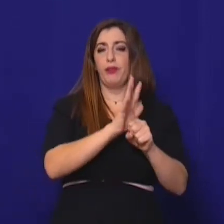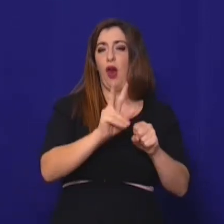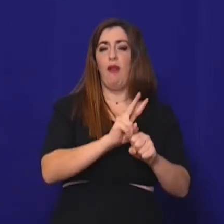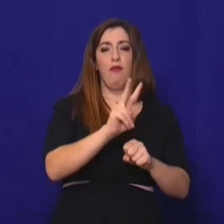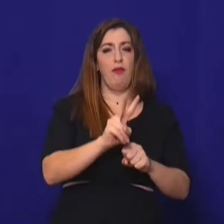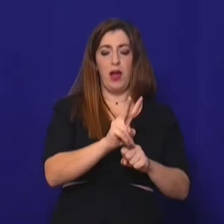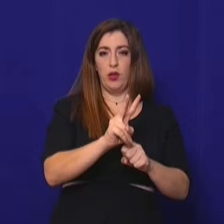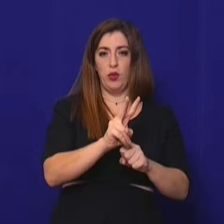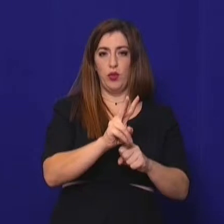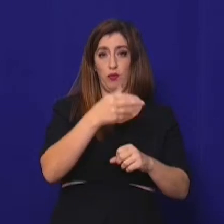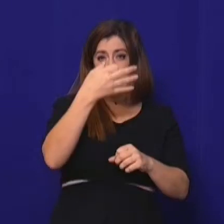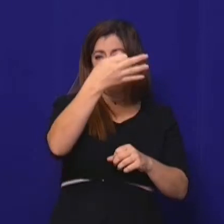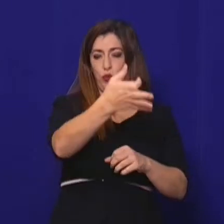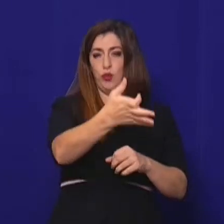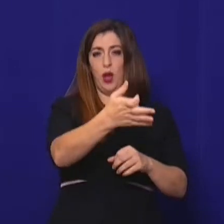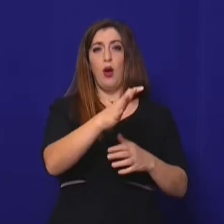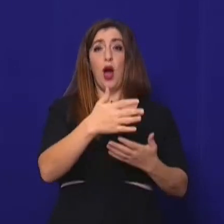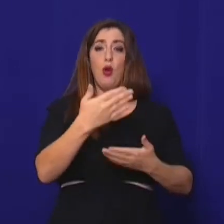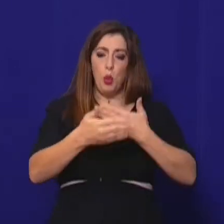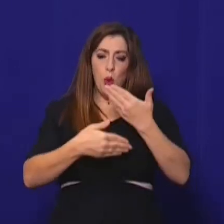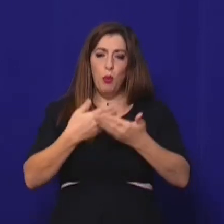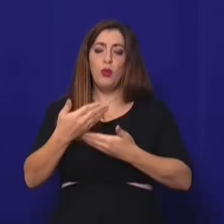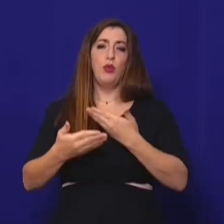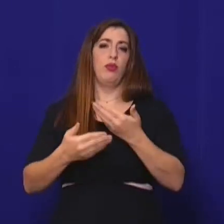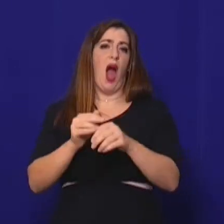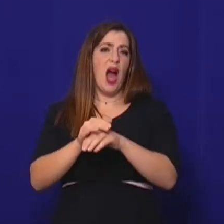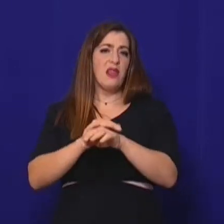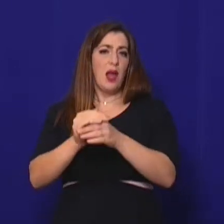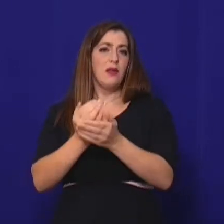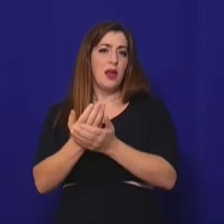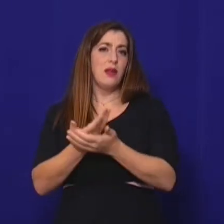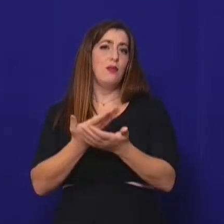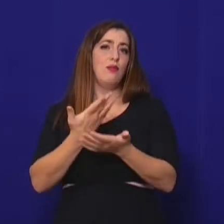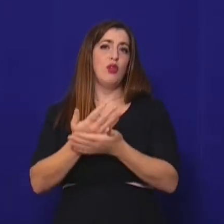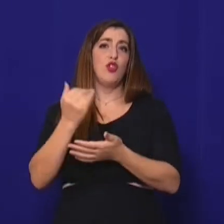jgħaddi l-COVID. Barra l-miżuri